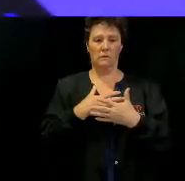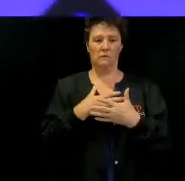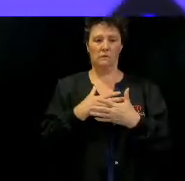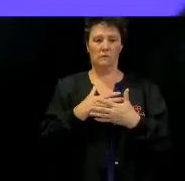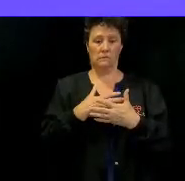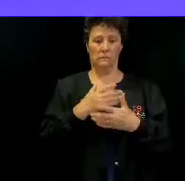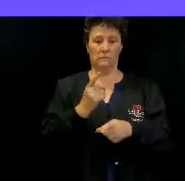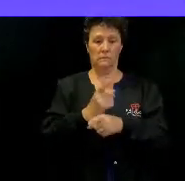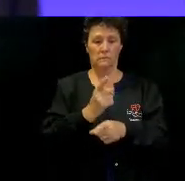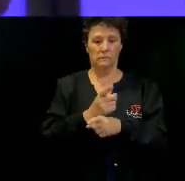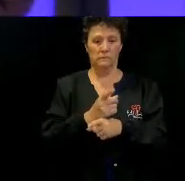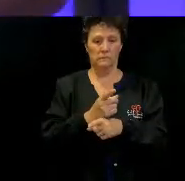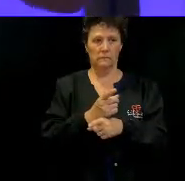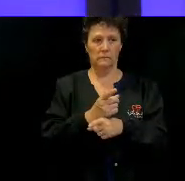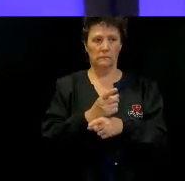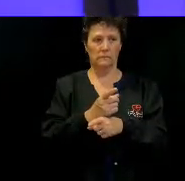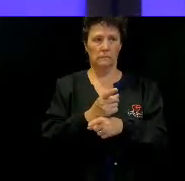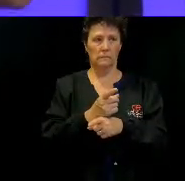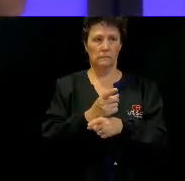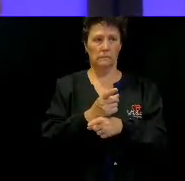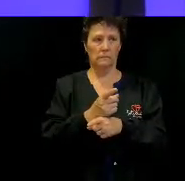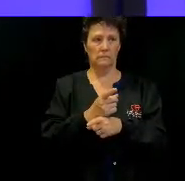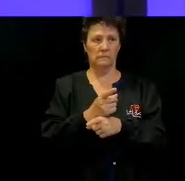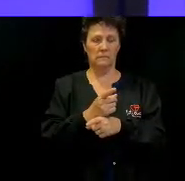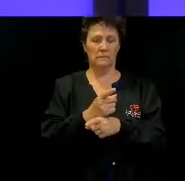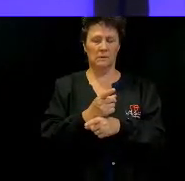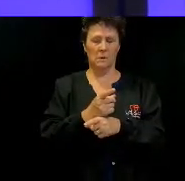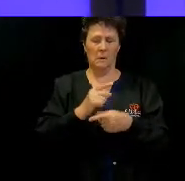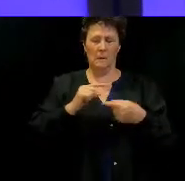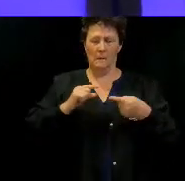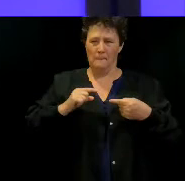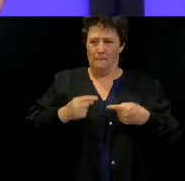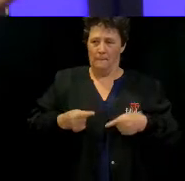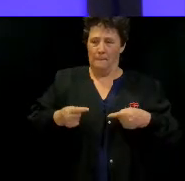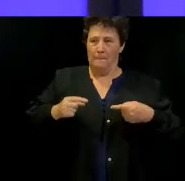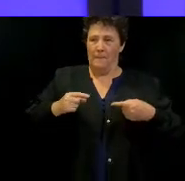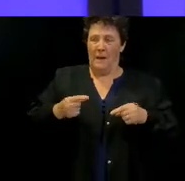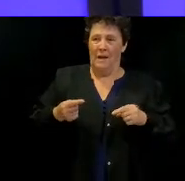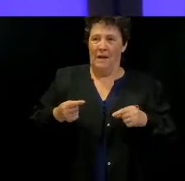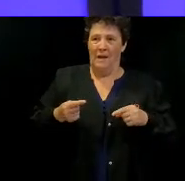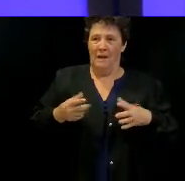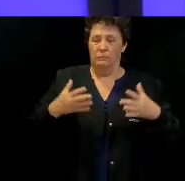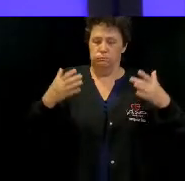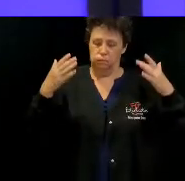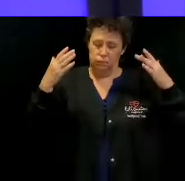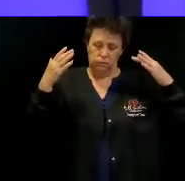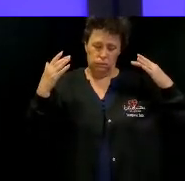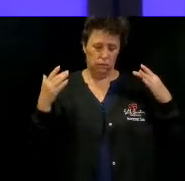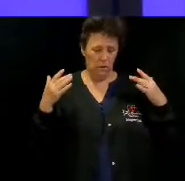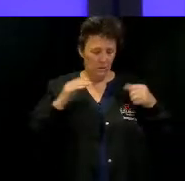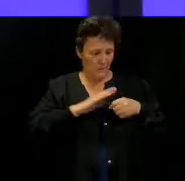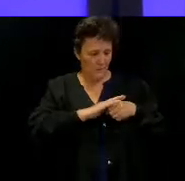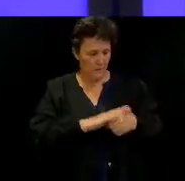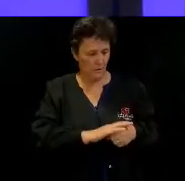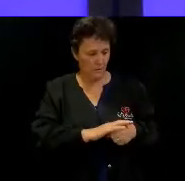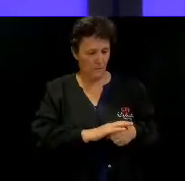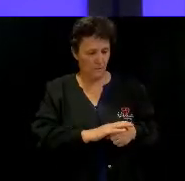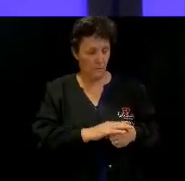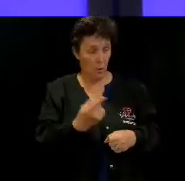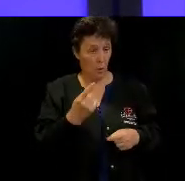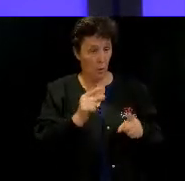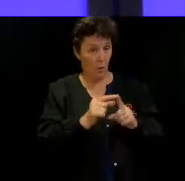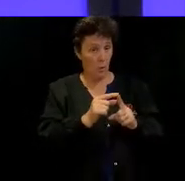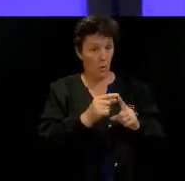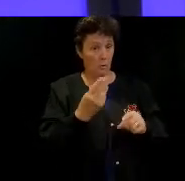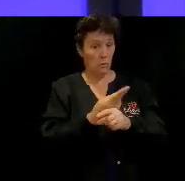Right? He was in great agony. Great stress. And the word, one of the words used for